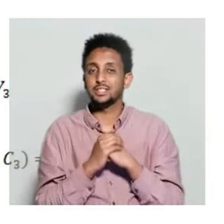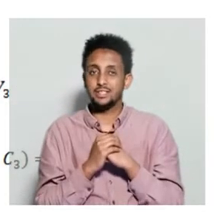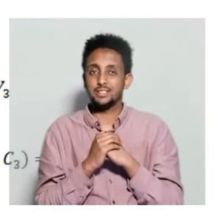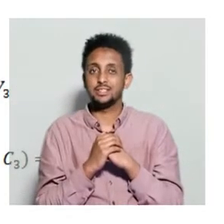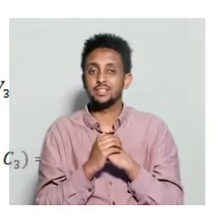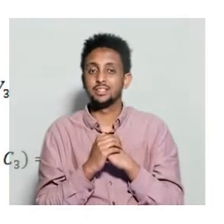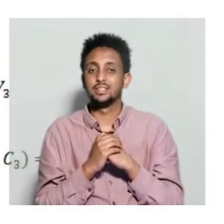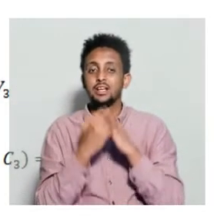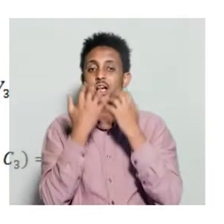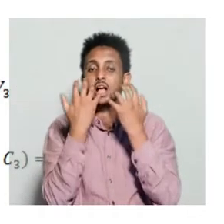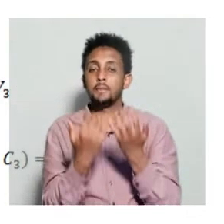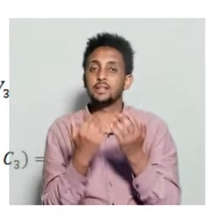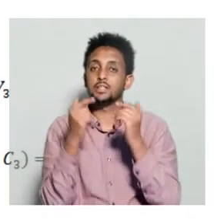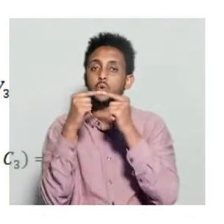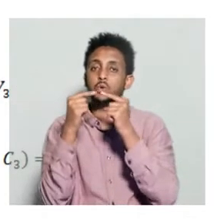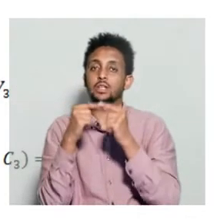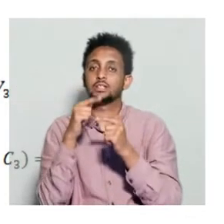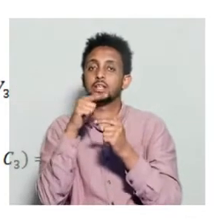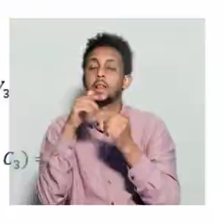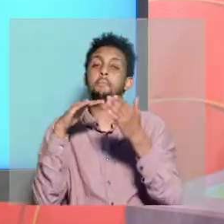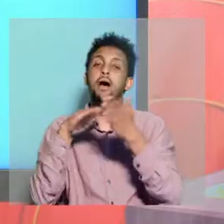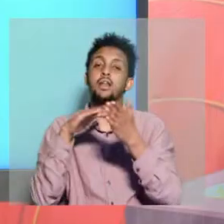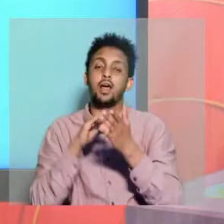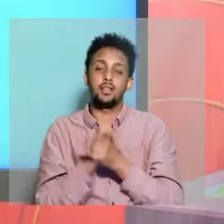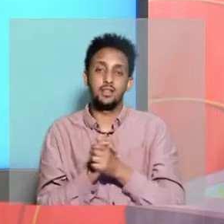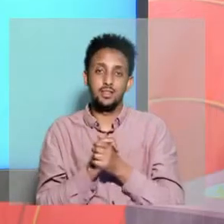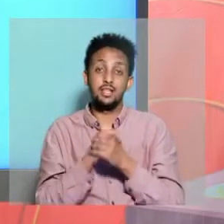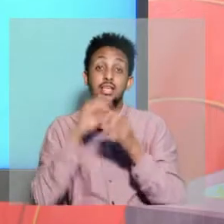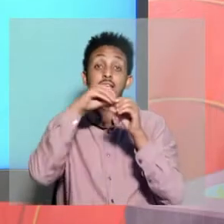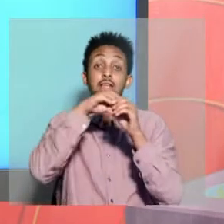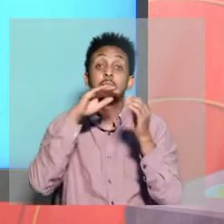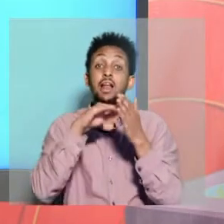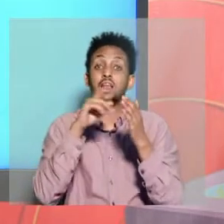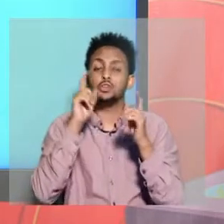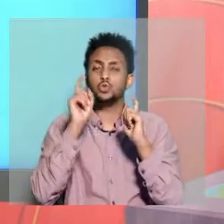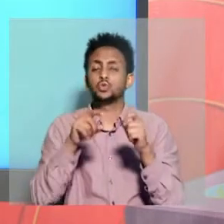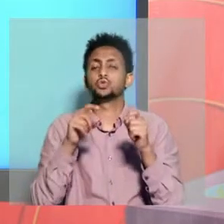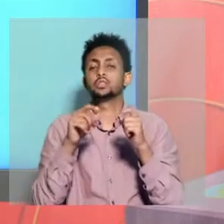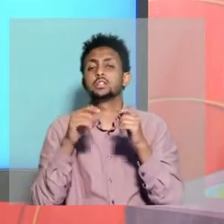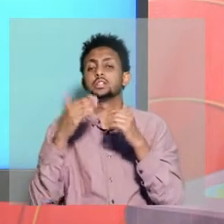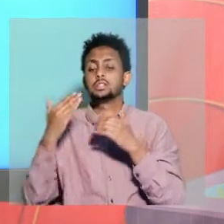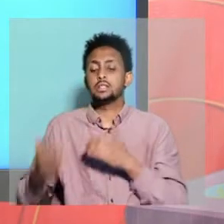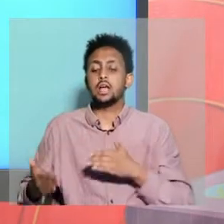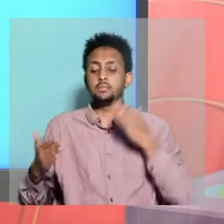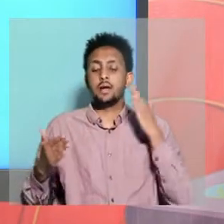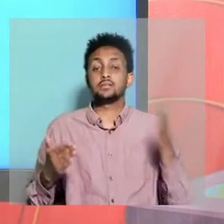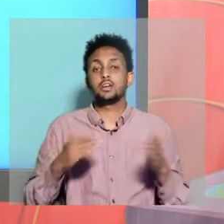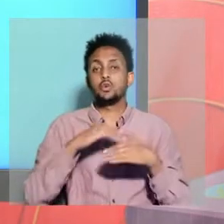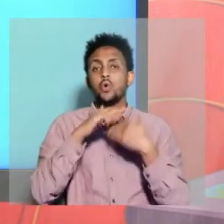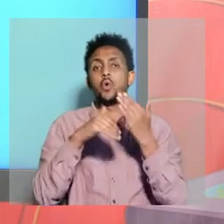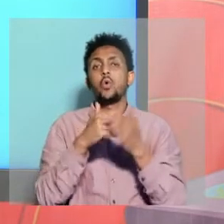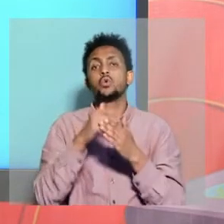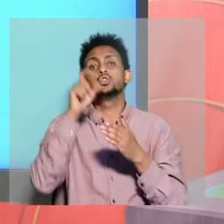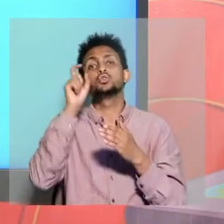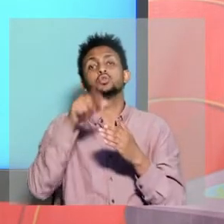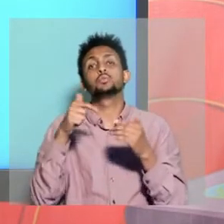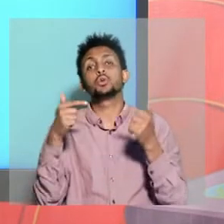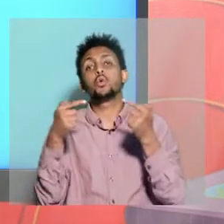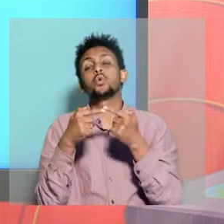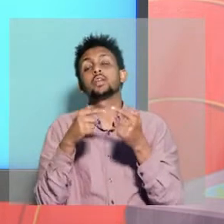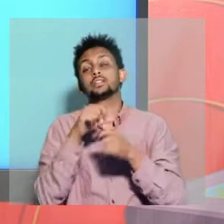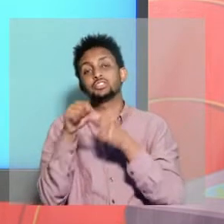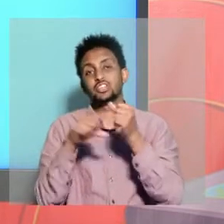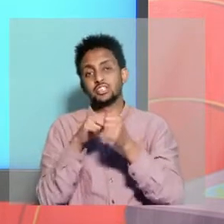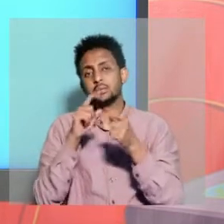the capacitors connected in parallel. In parallel means they should have to connect side by side. All the terminals should be connected